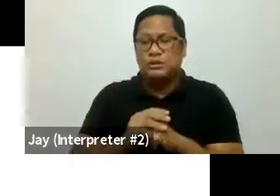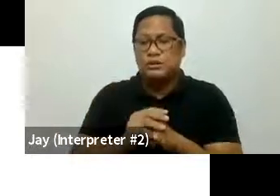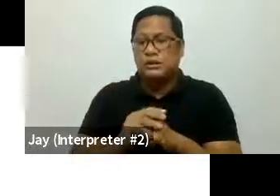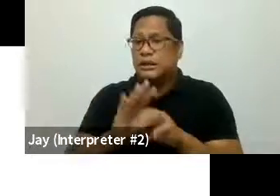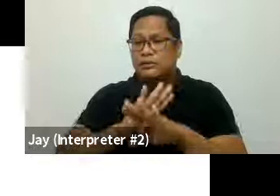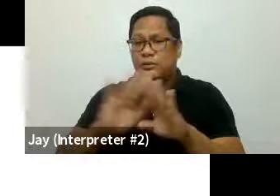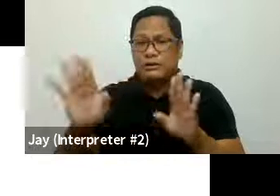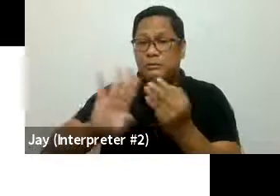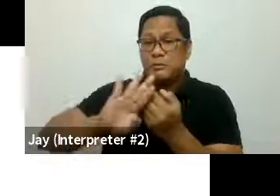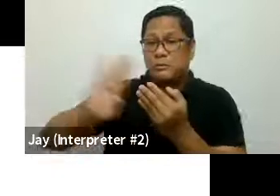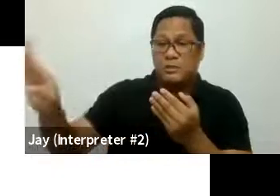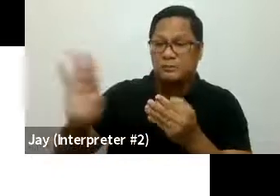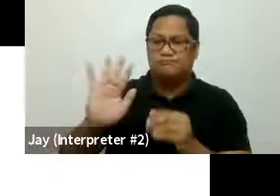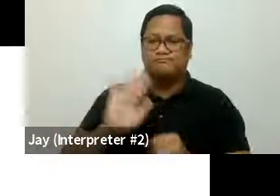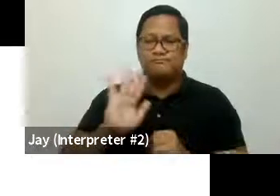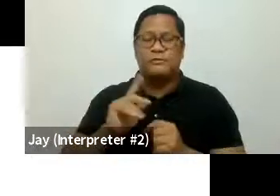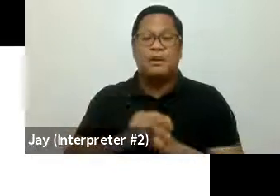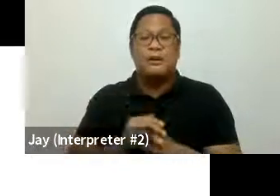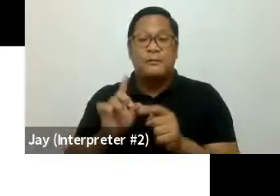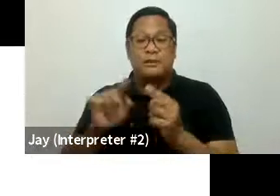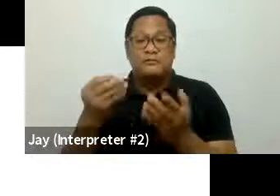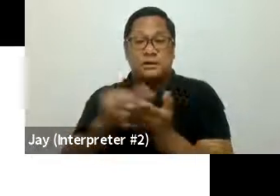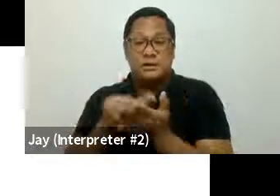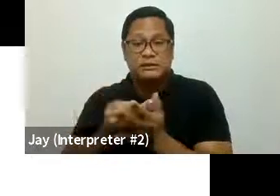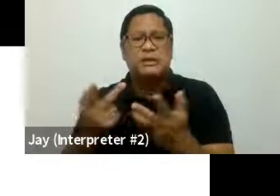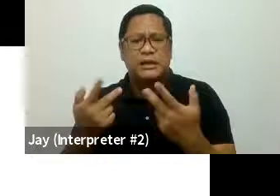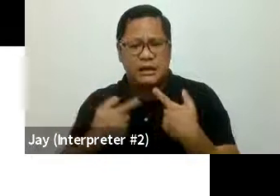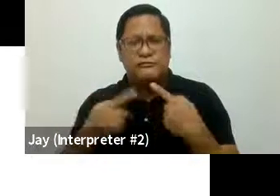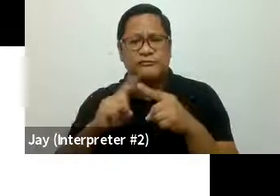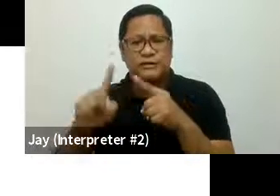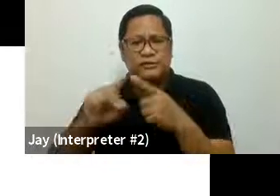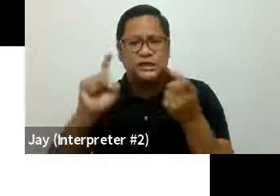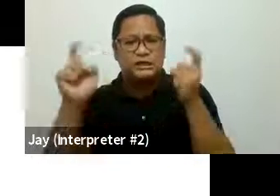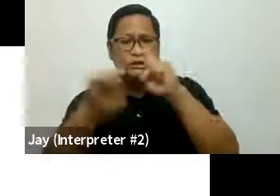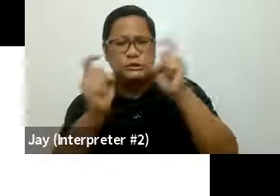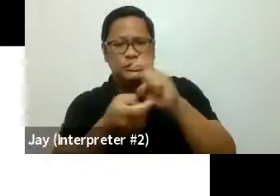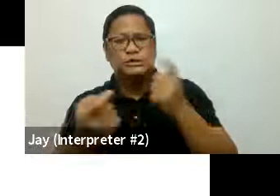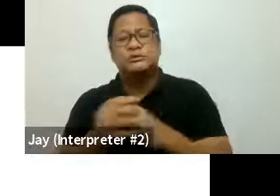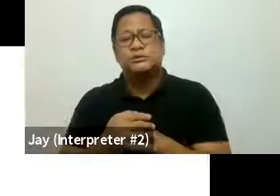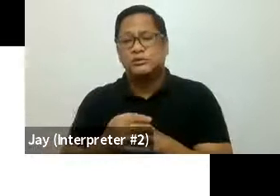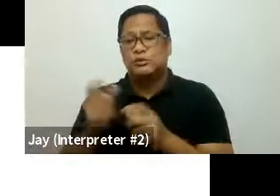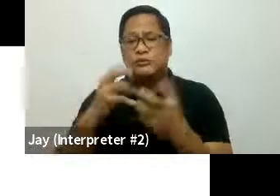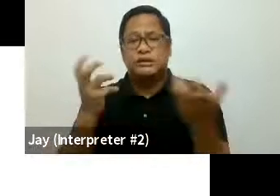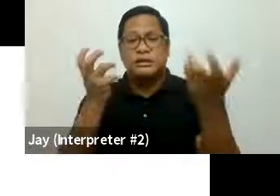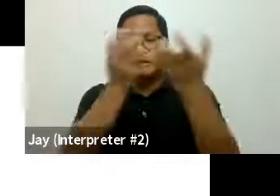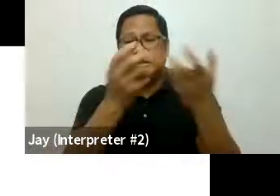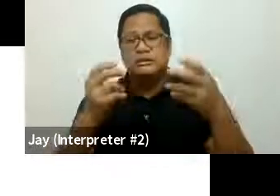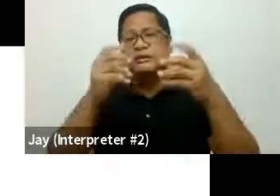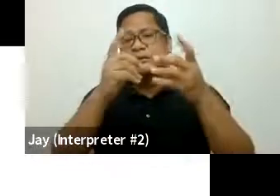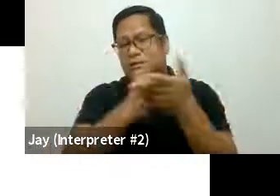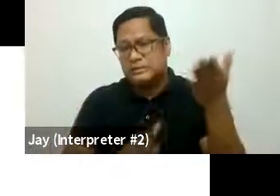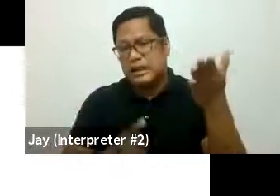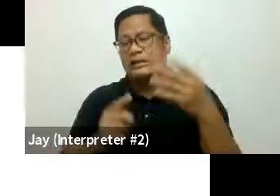taken back next year. But beyond financing, there are other UHC reforms that needs to be talked about, redesign of the health system, harnessing the